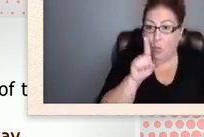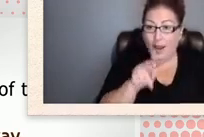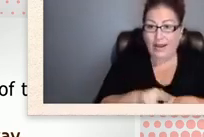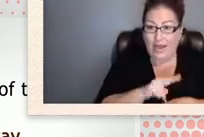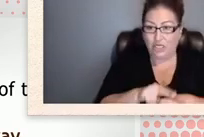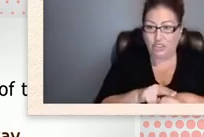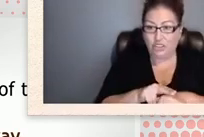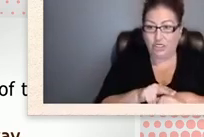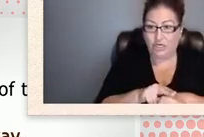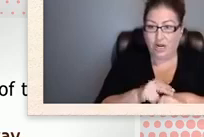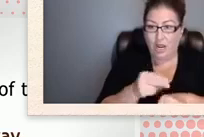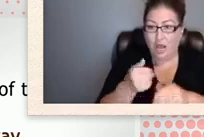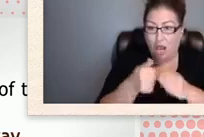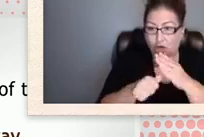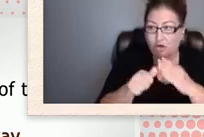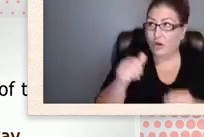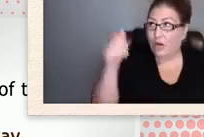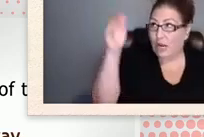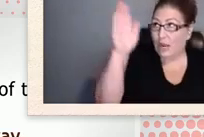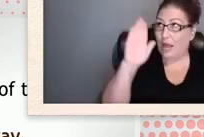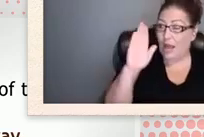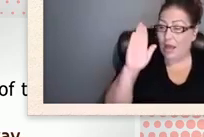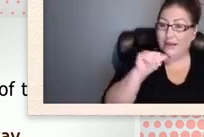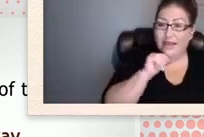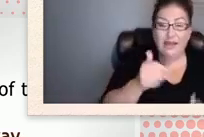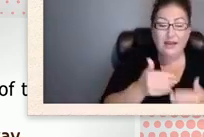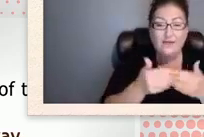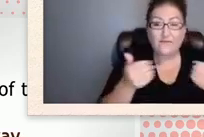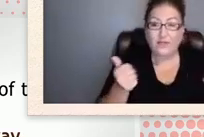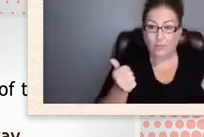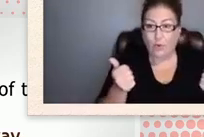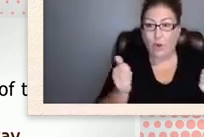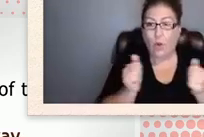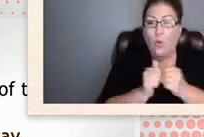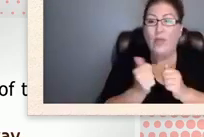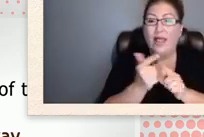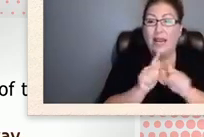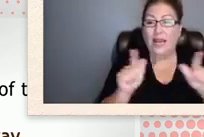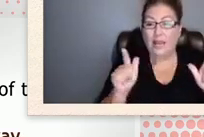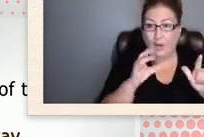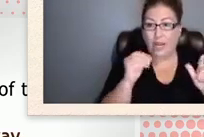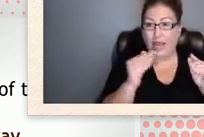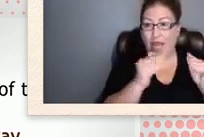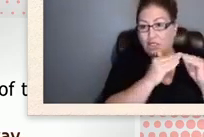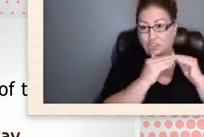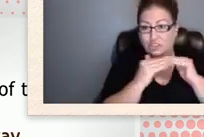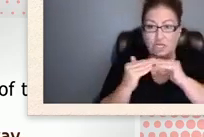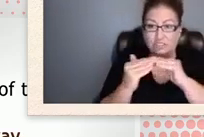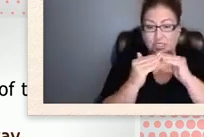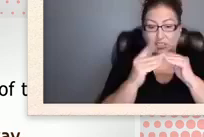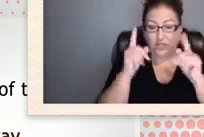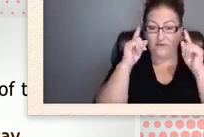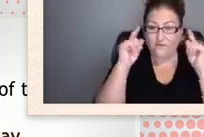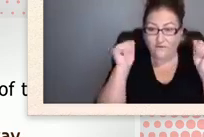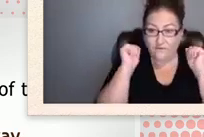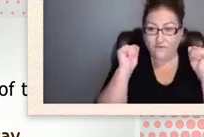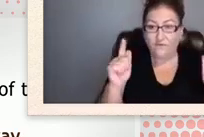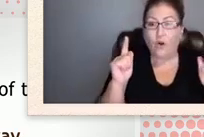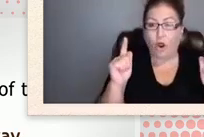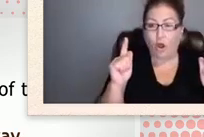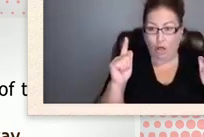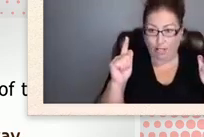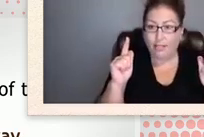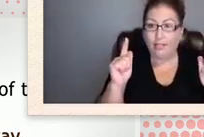under God, indivisible, with liberty and justice for